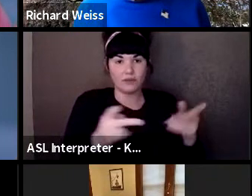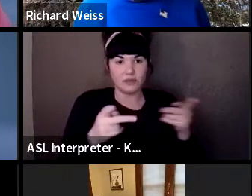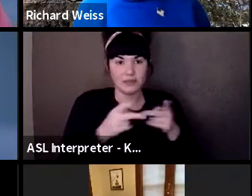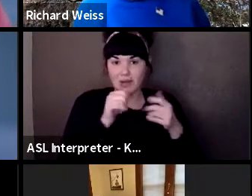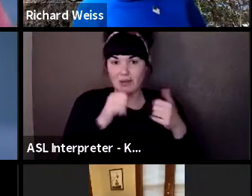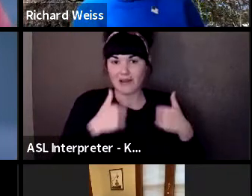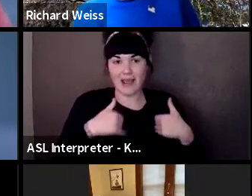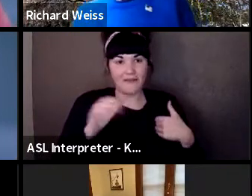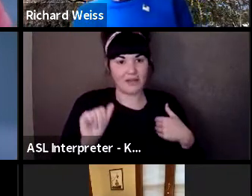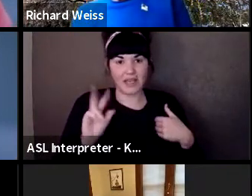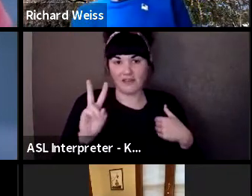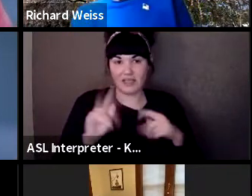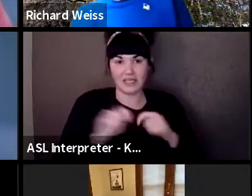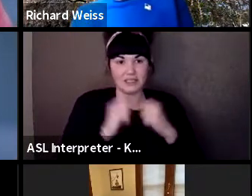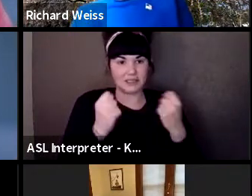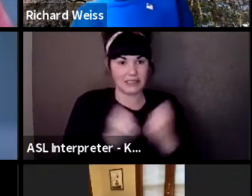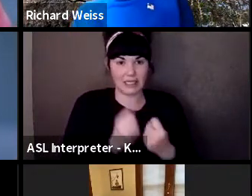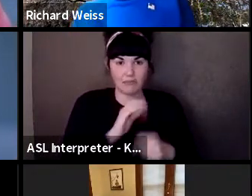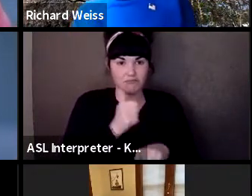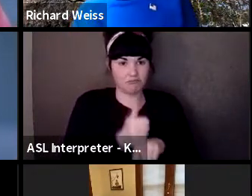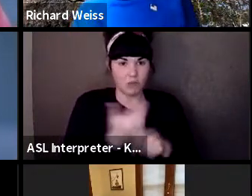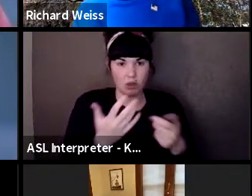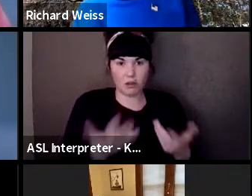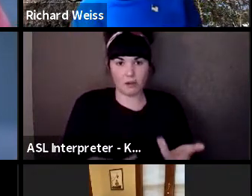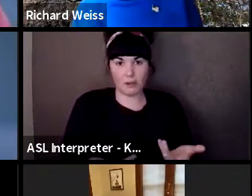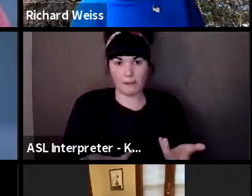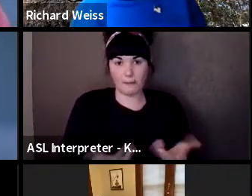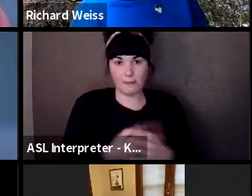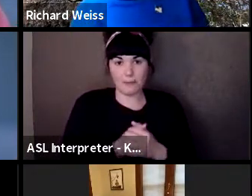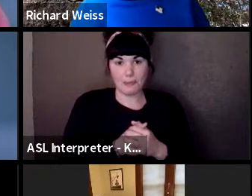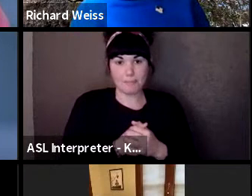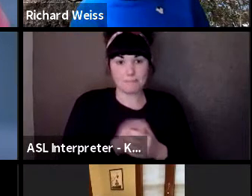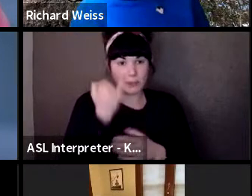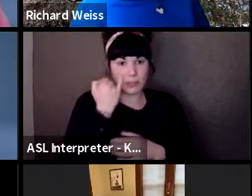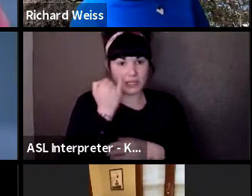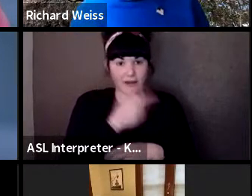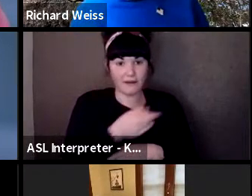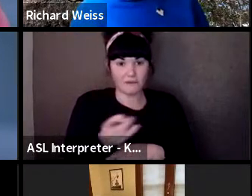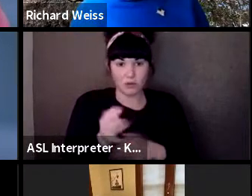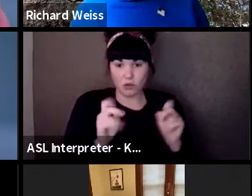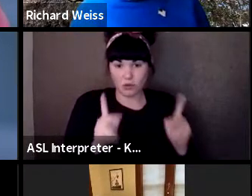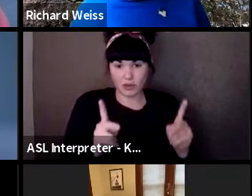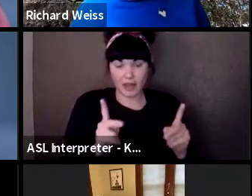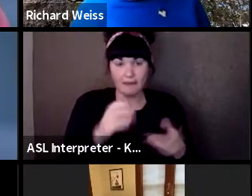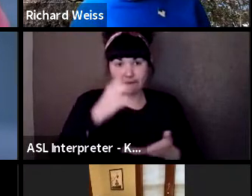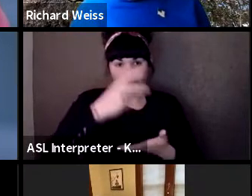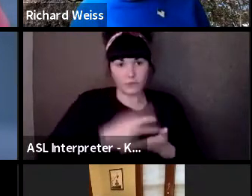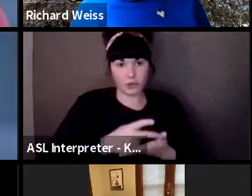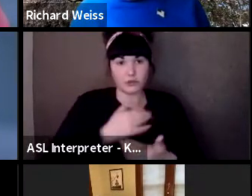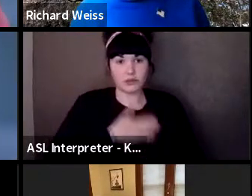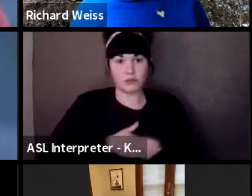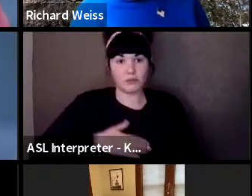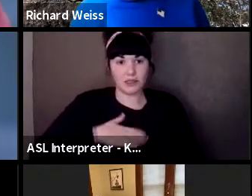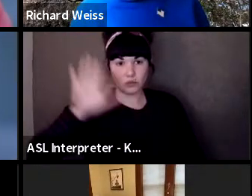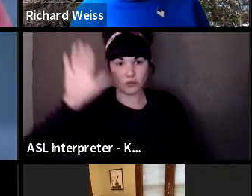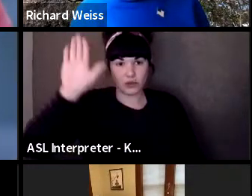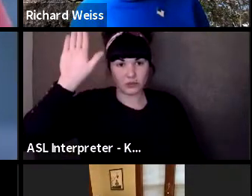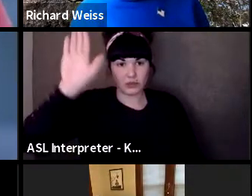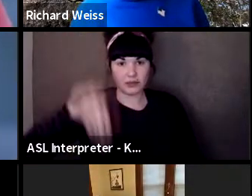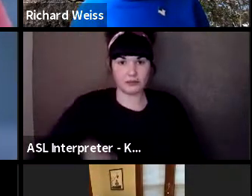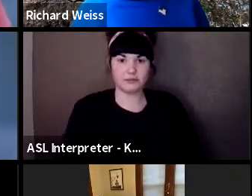an AV team, if you are okay with that authorization, please signify with a raised